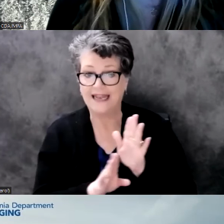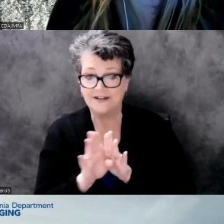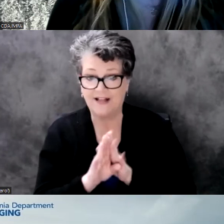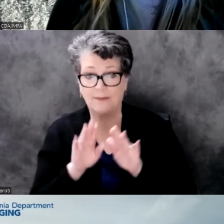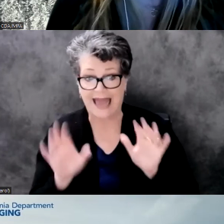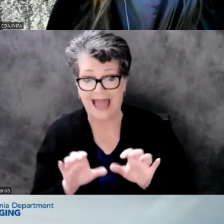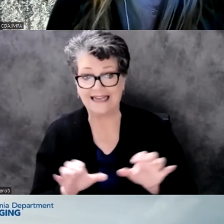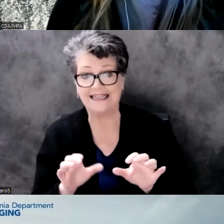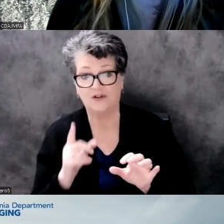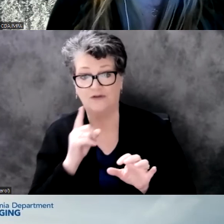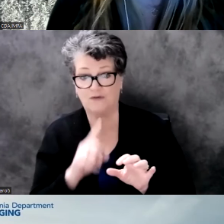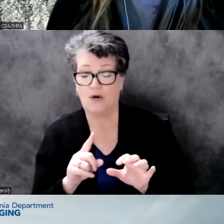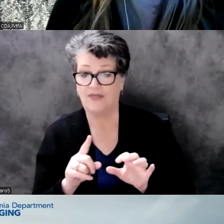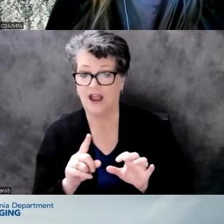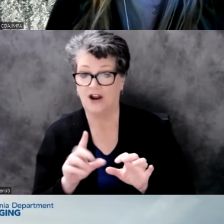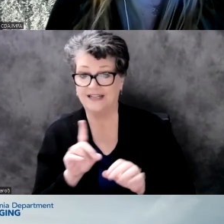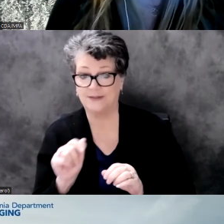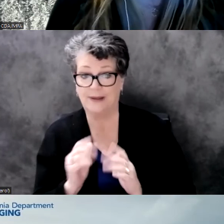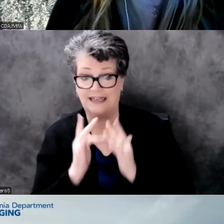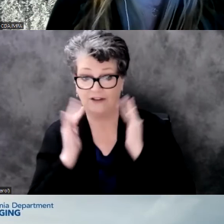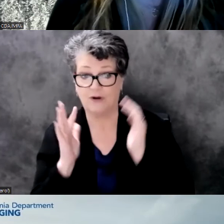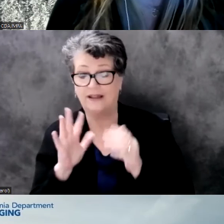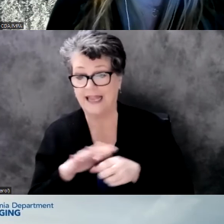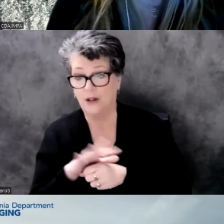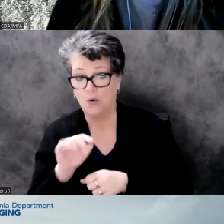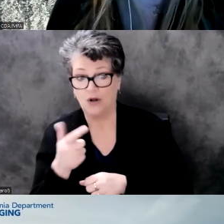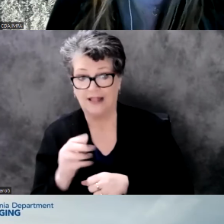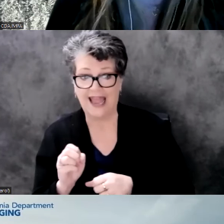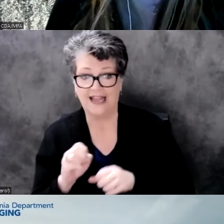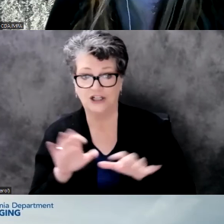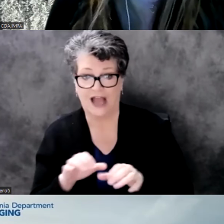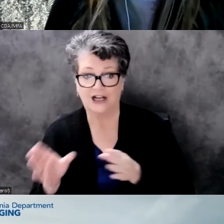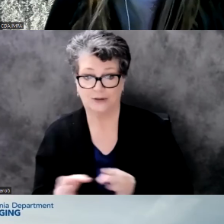action plan and the plan itself.